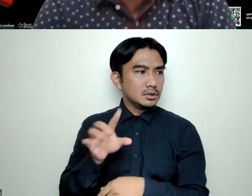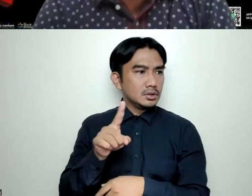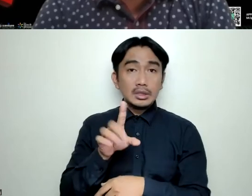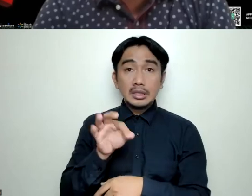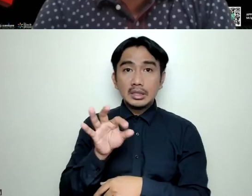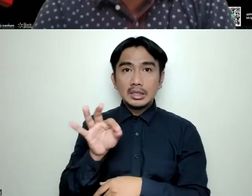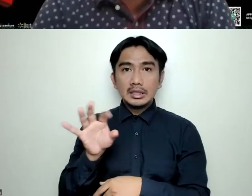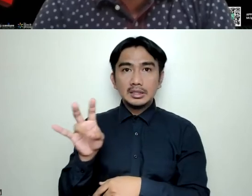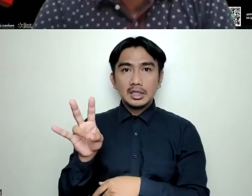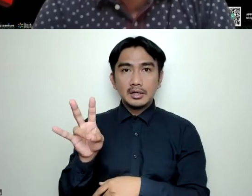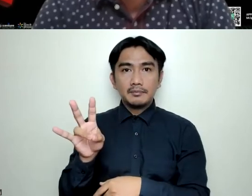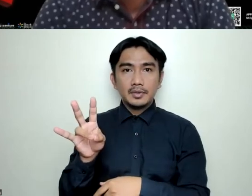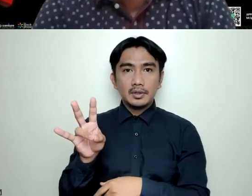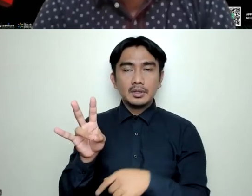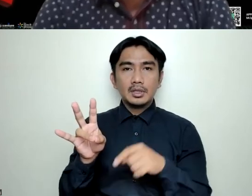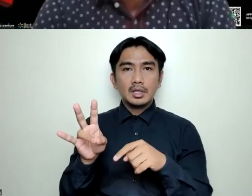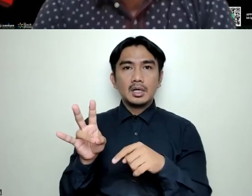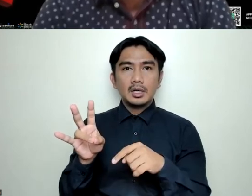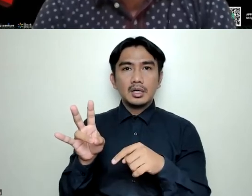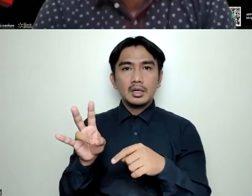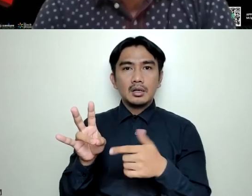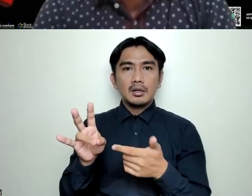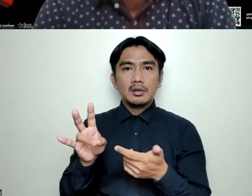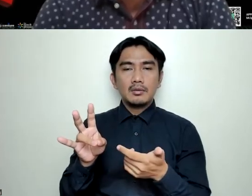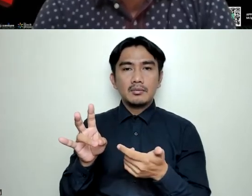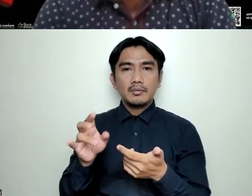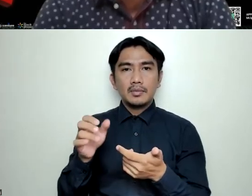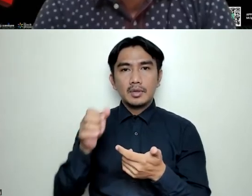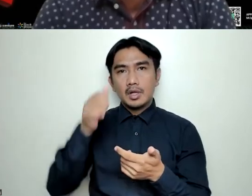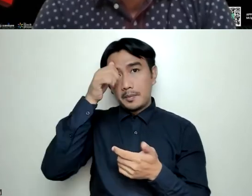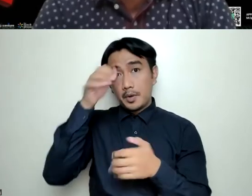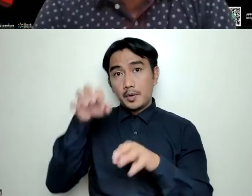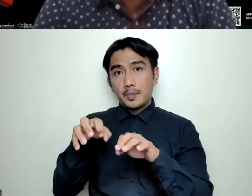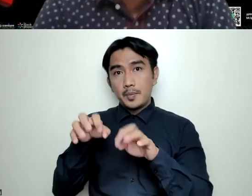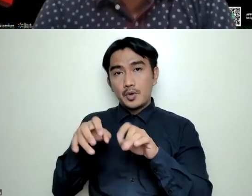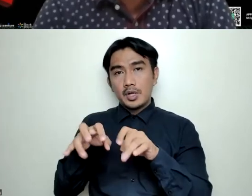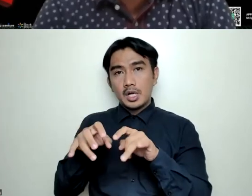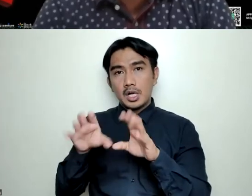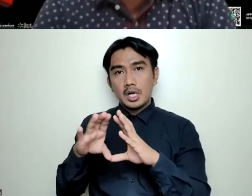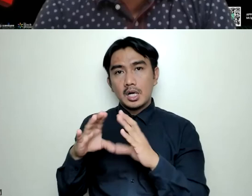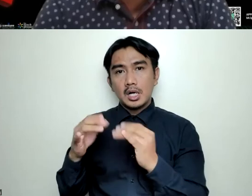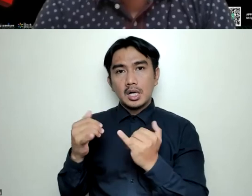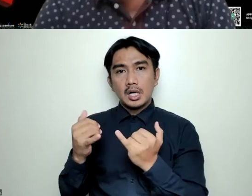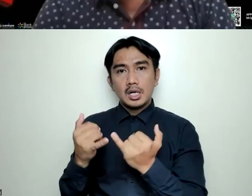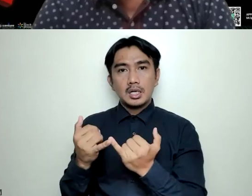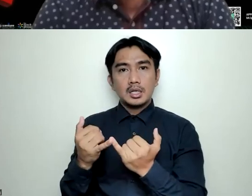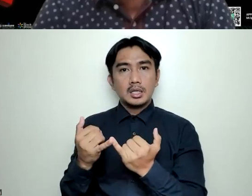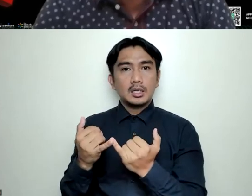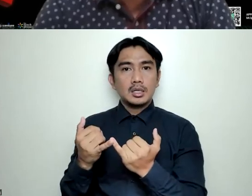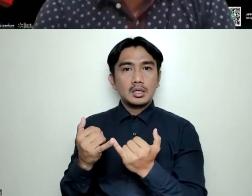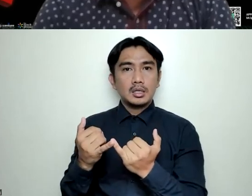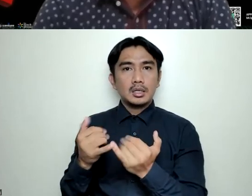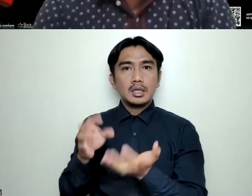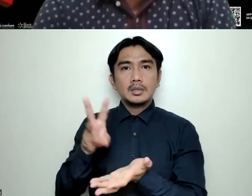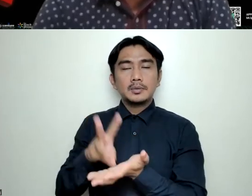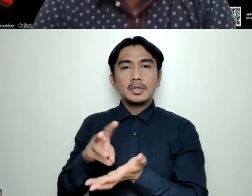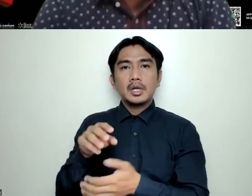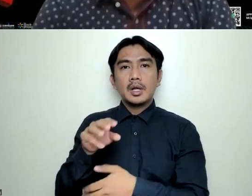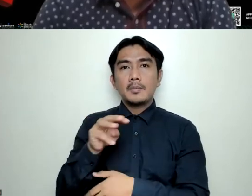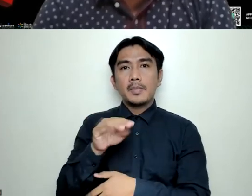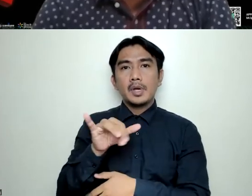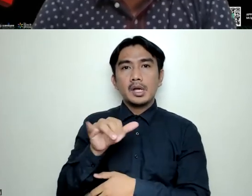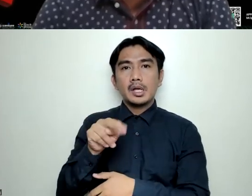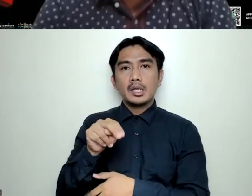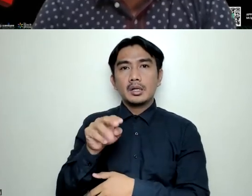1997. I started a computer company in Rangoon, Burma, Myanmar. No, it's